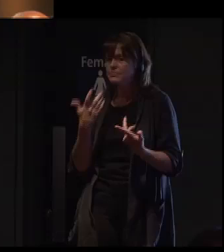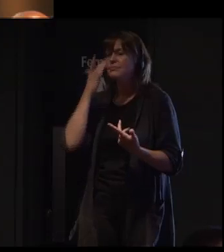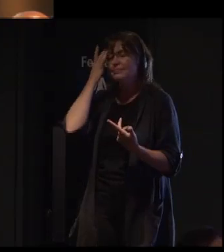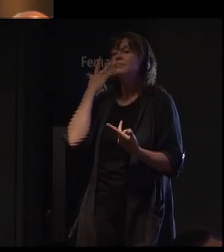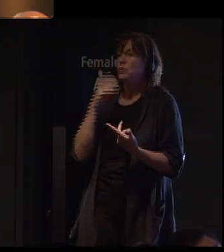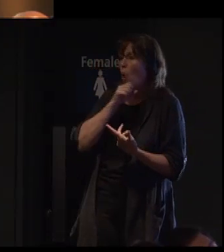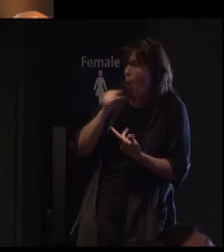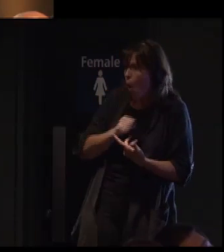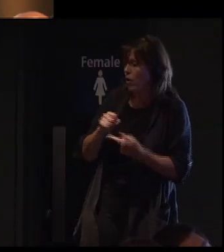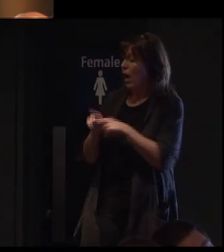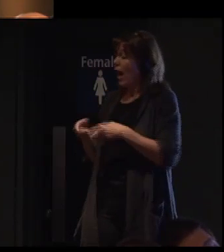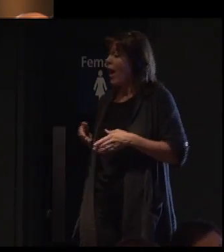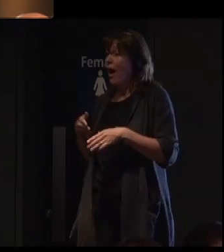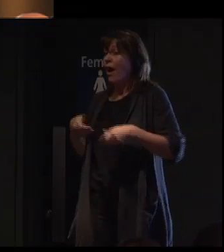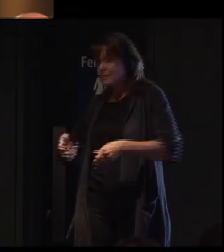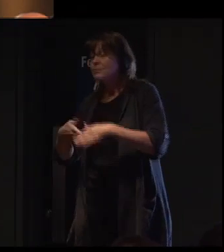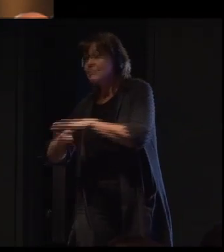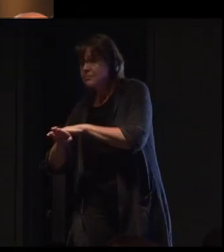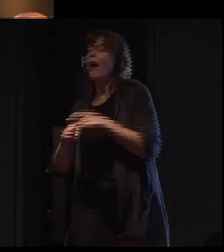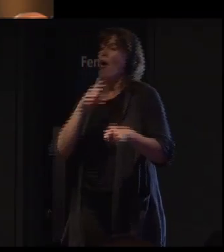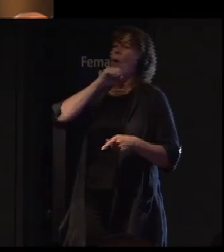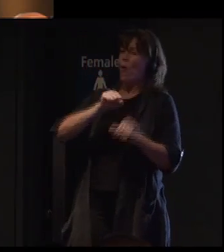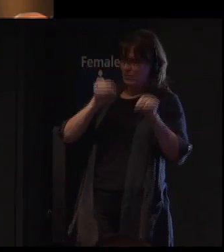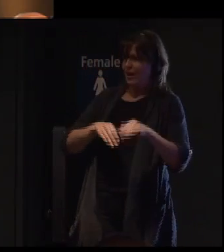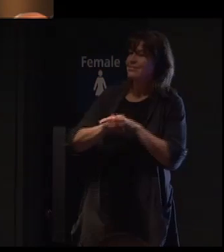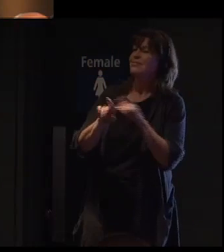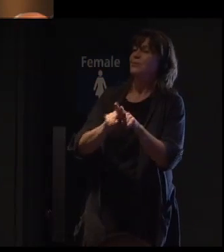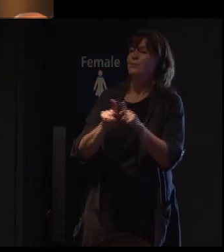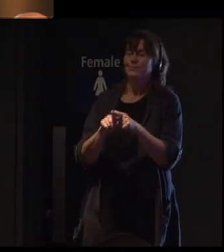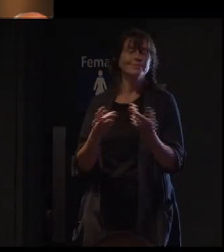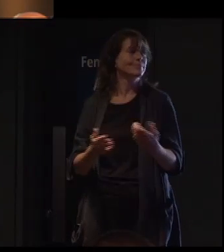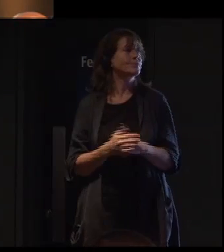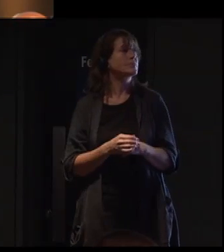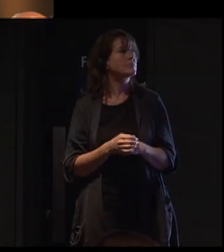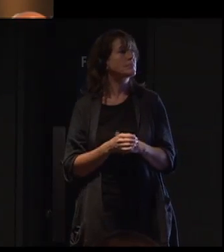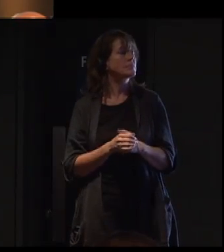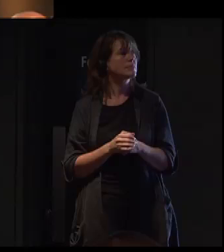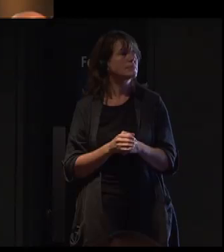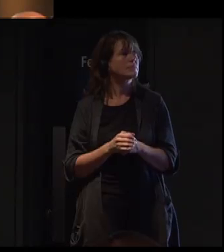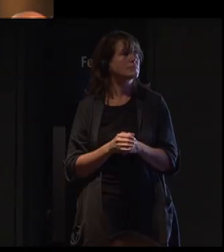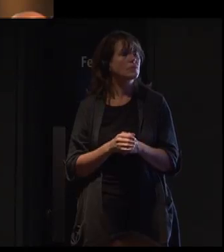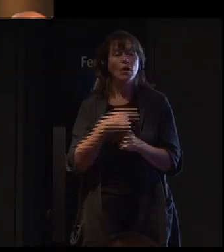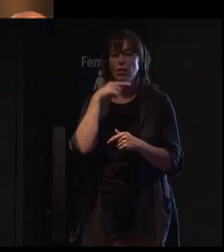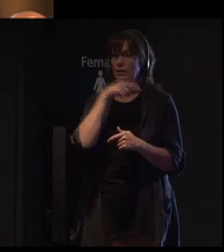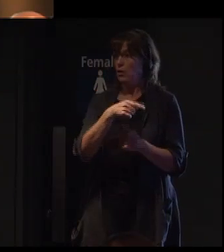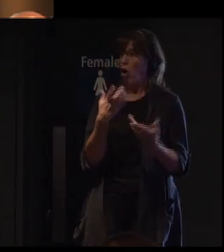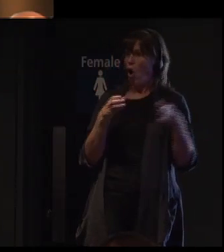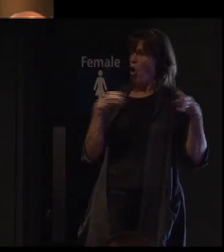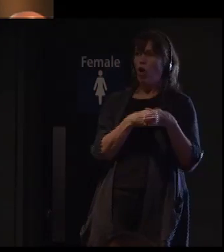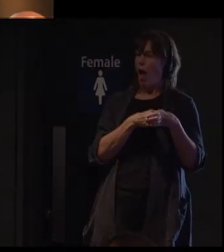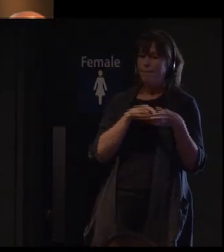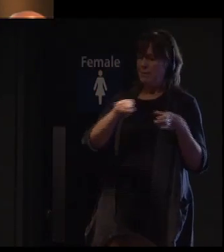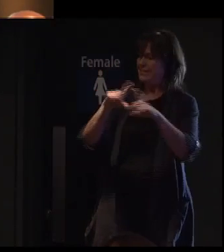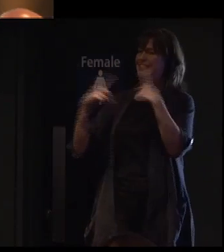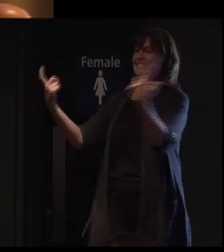good examples to overcome this. Stadia are often not owned by the club, so they have no control over the welfare facilities and the quality of